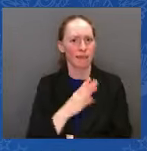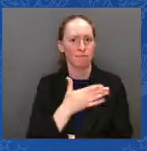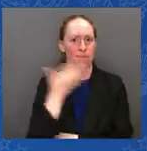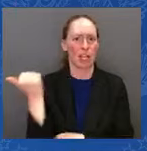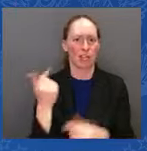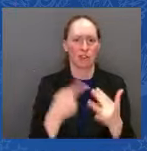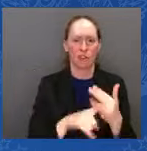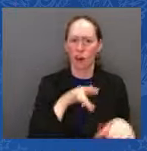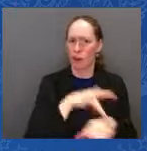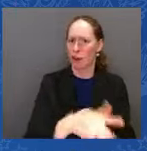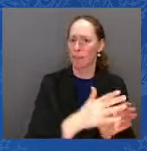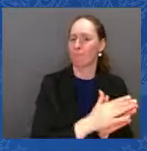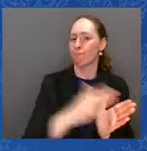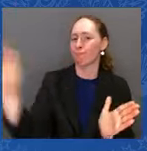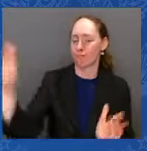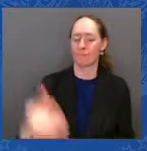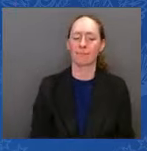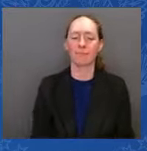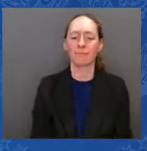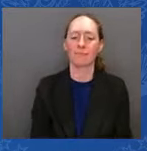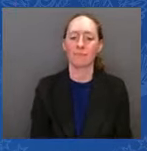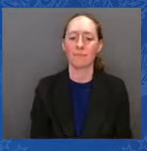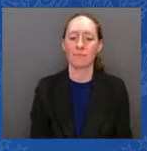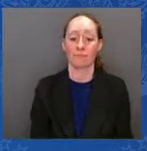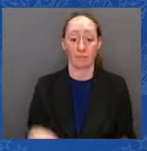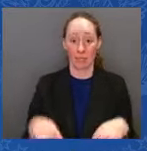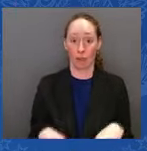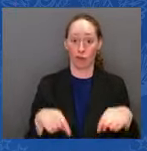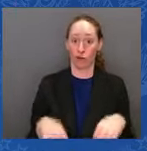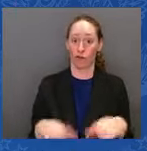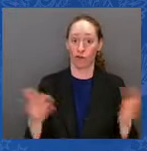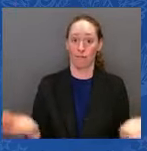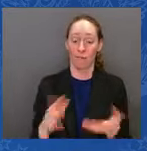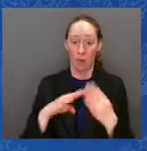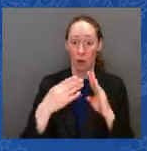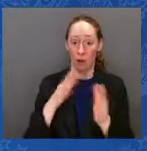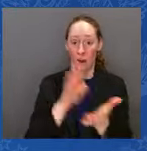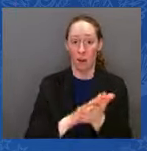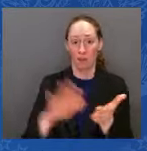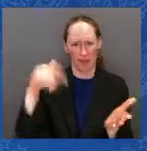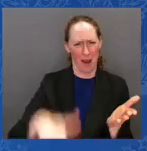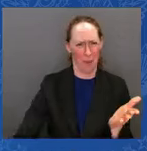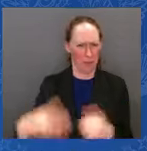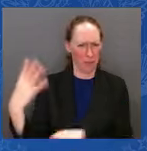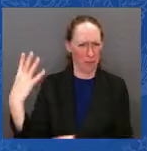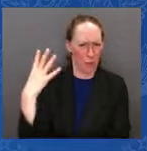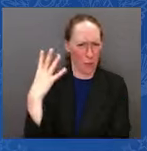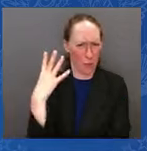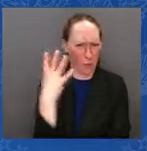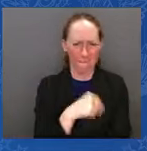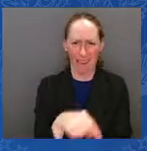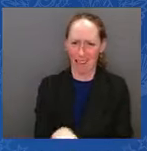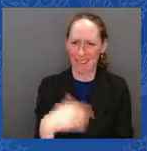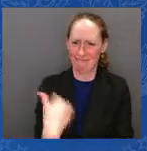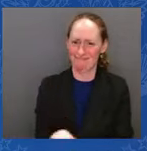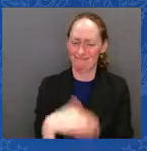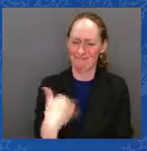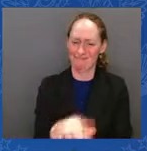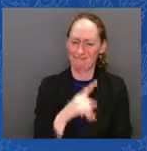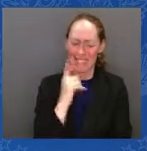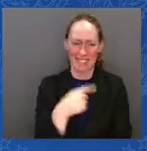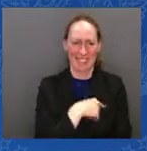we're here at a community college. And by the way, this is one beautiful community college. It really is. The property here